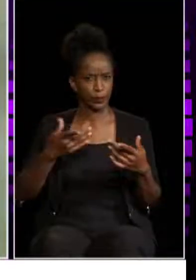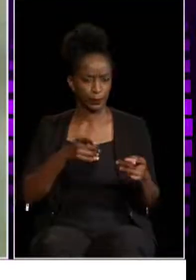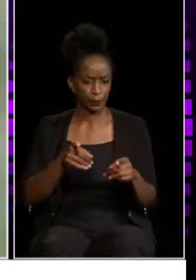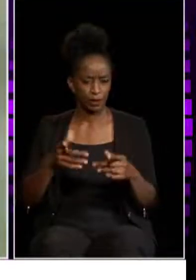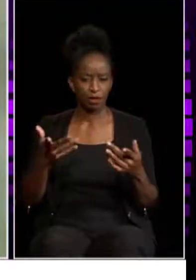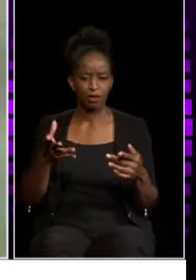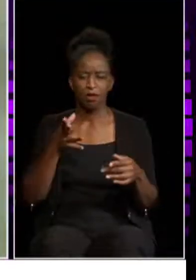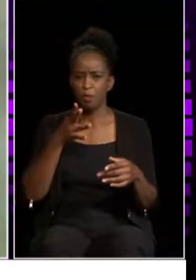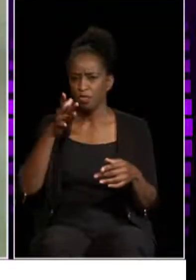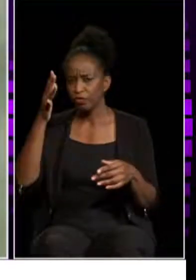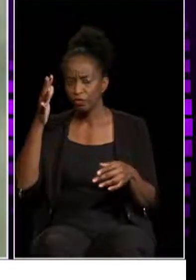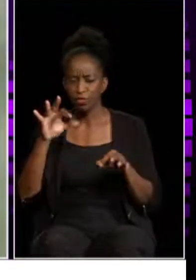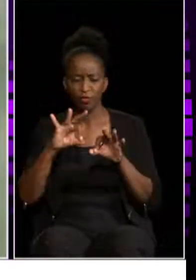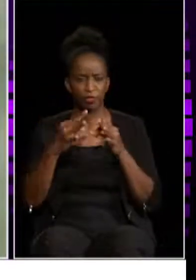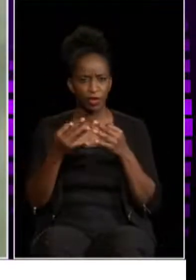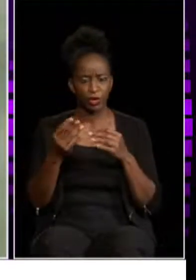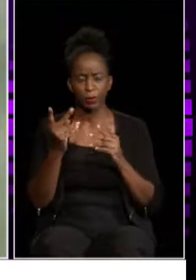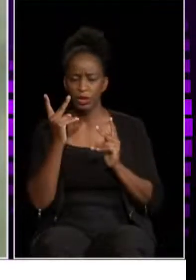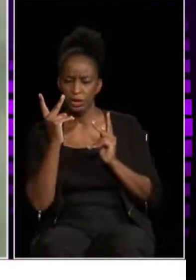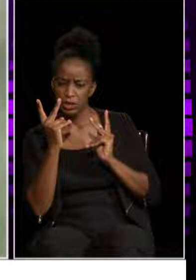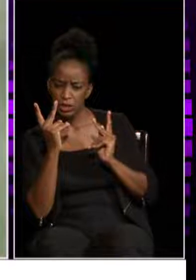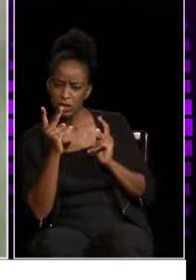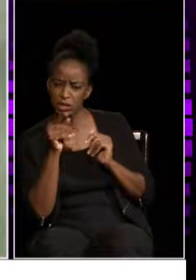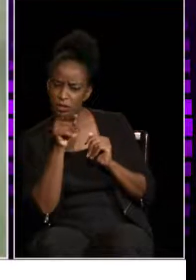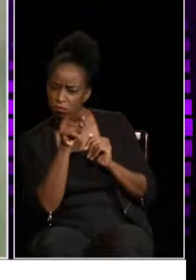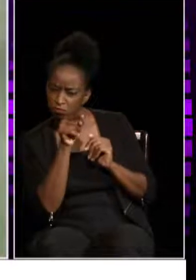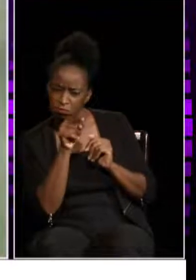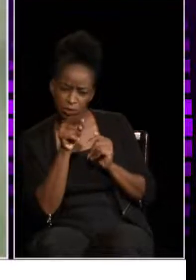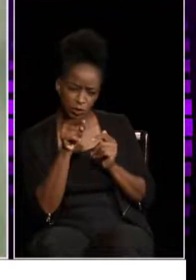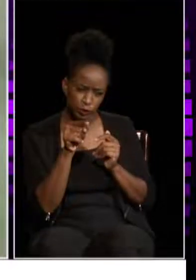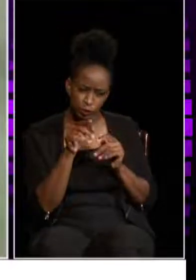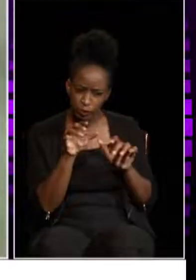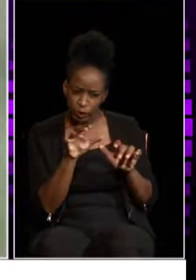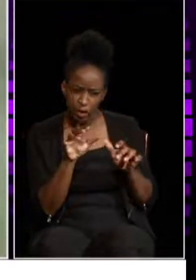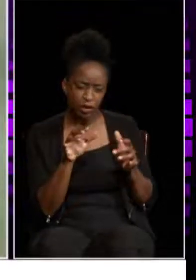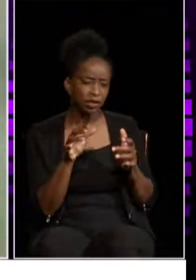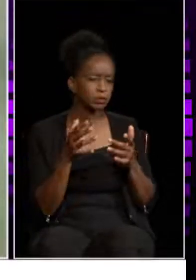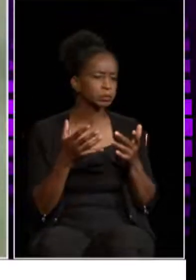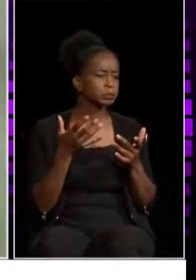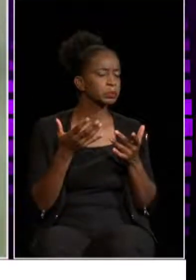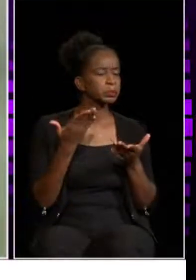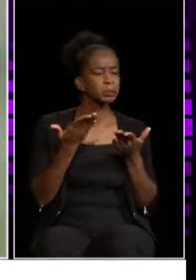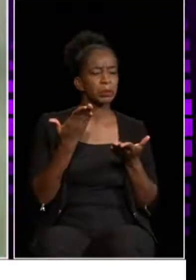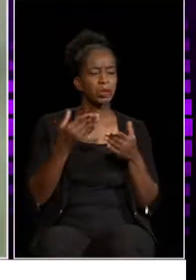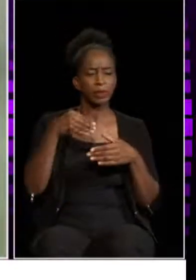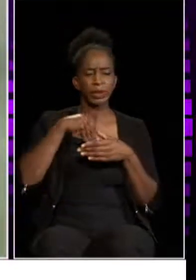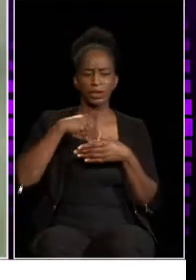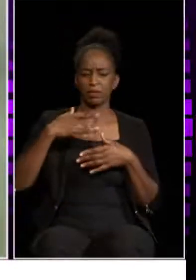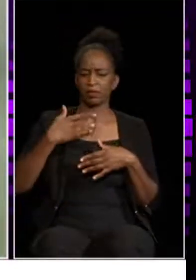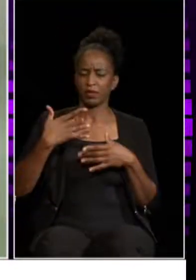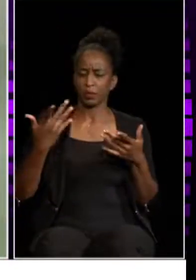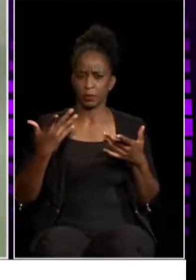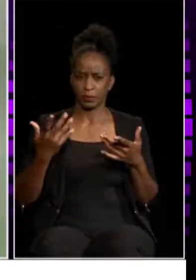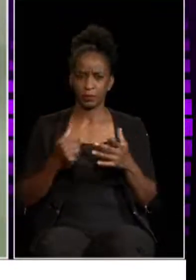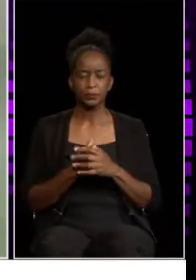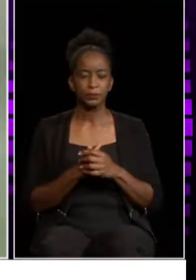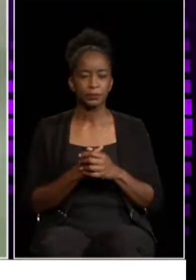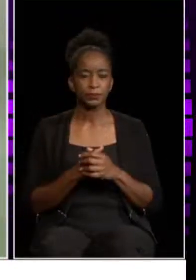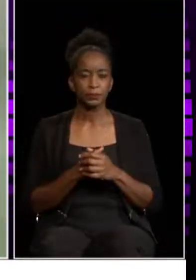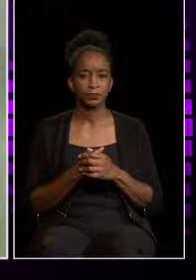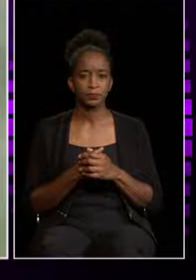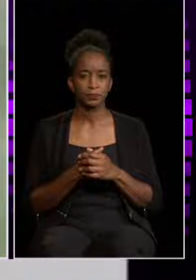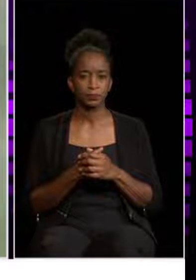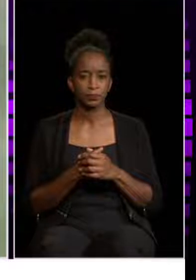my particular situation, from my vantage, when I occupy a space people and is in a situation where a